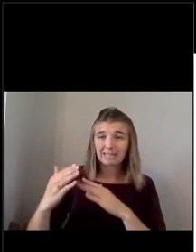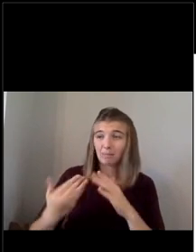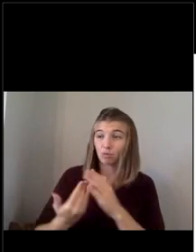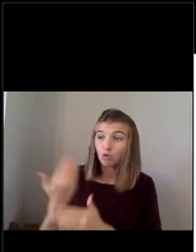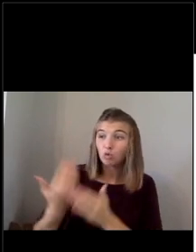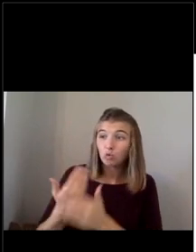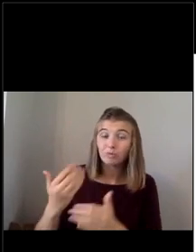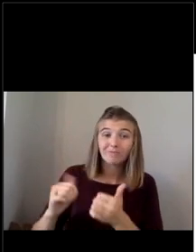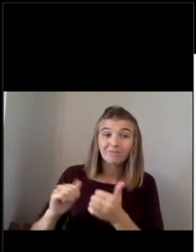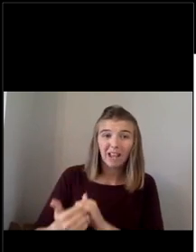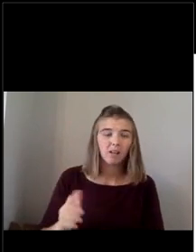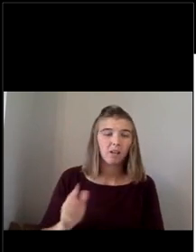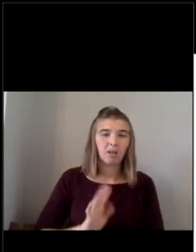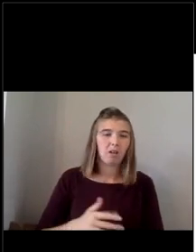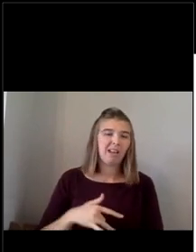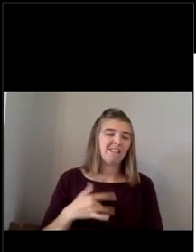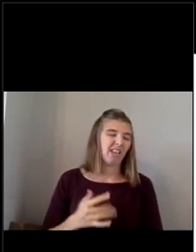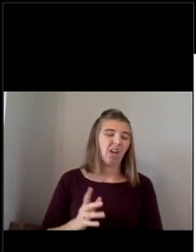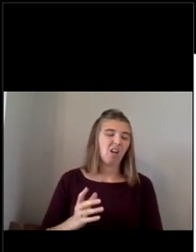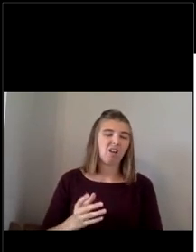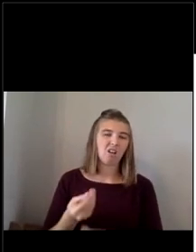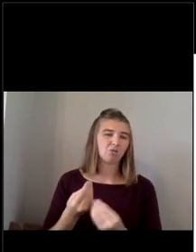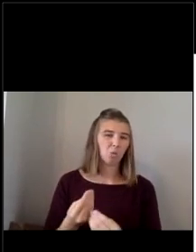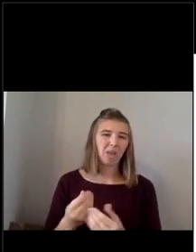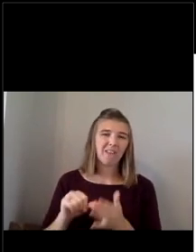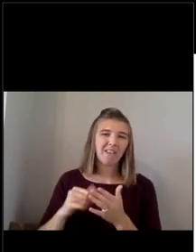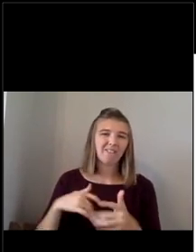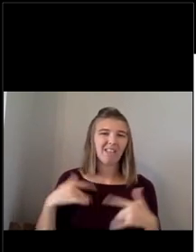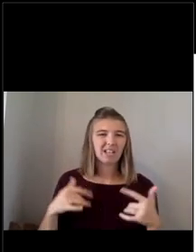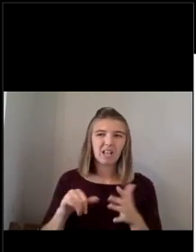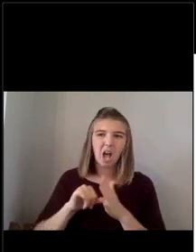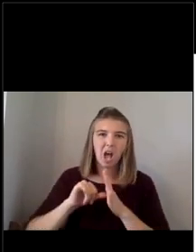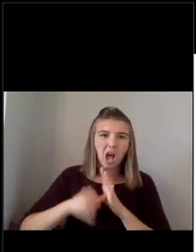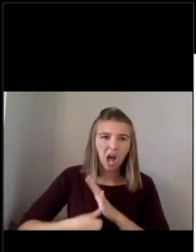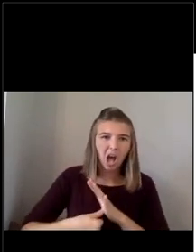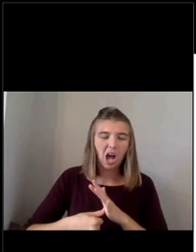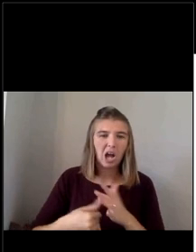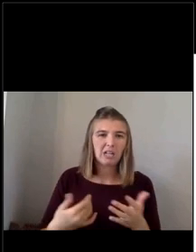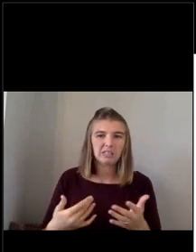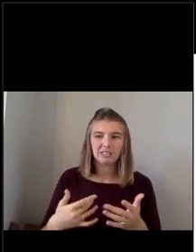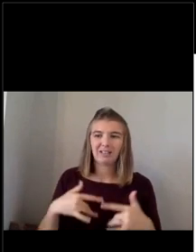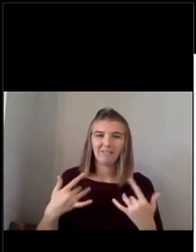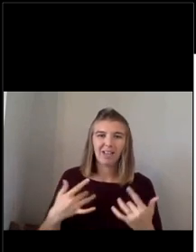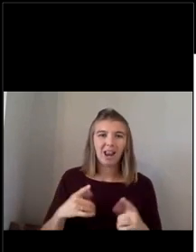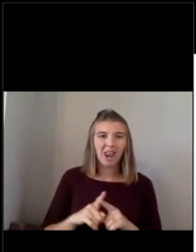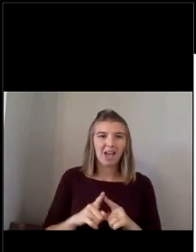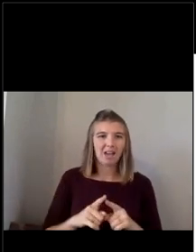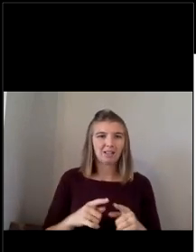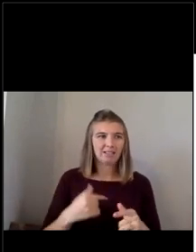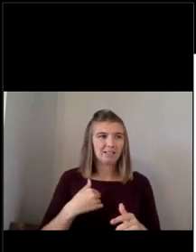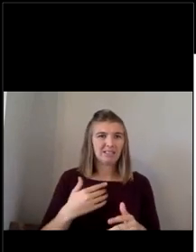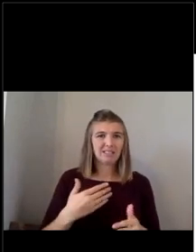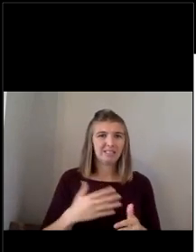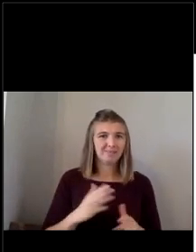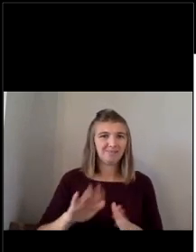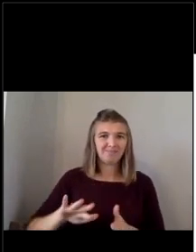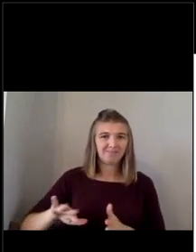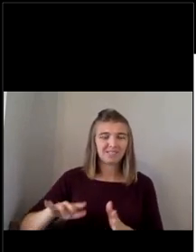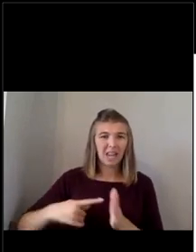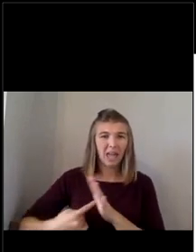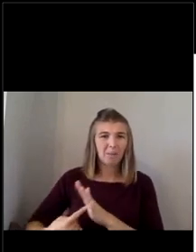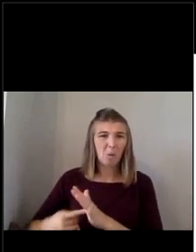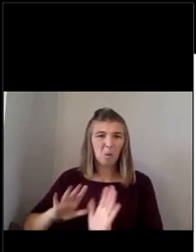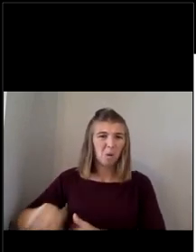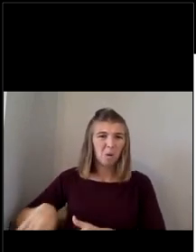and social connection can feel hard, or it can often conflict with your work-driven priorities at times. But